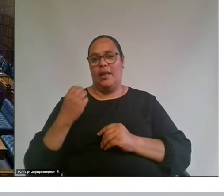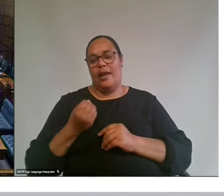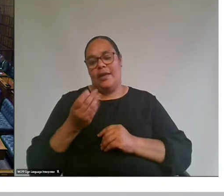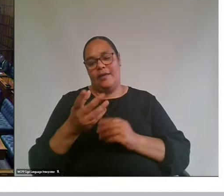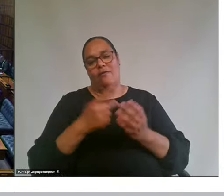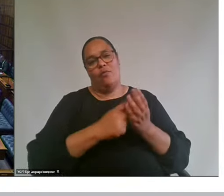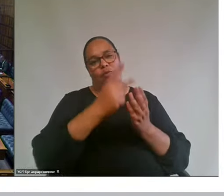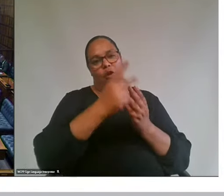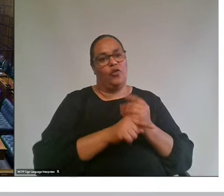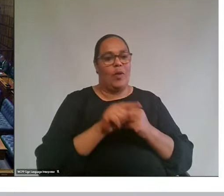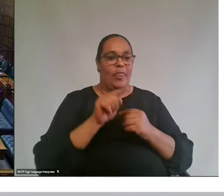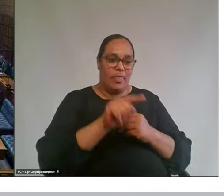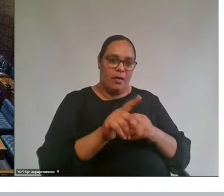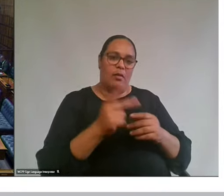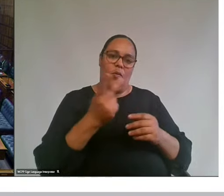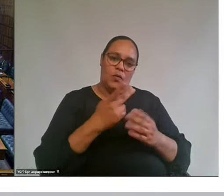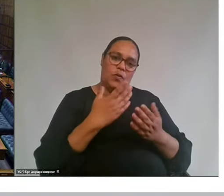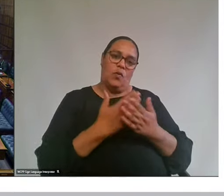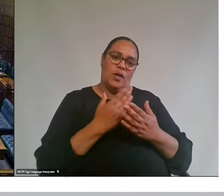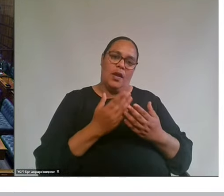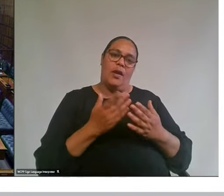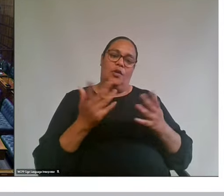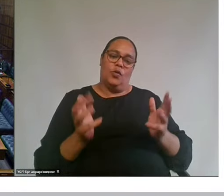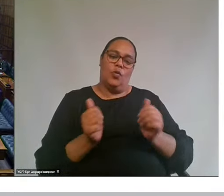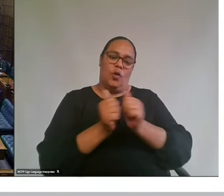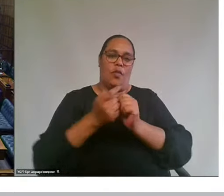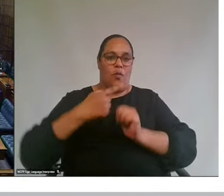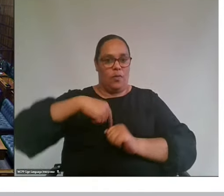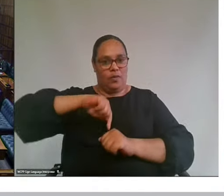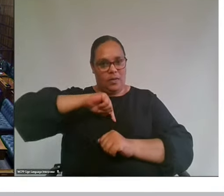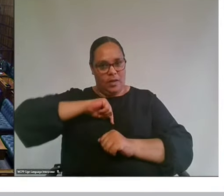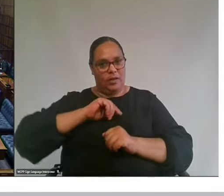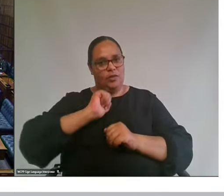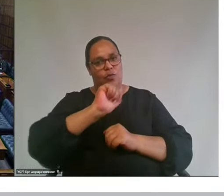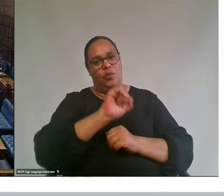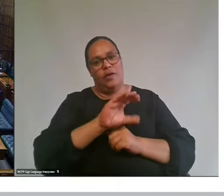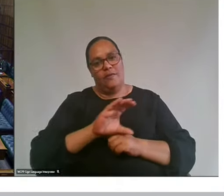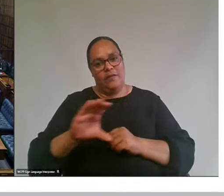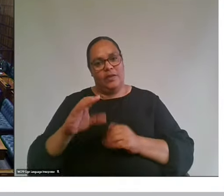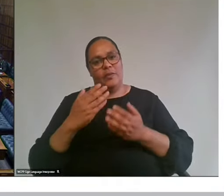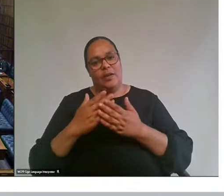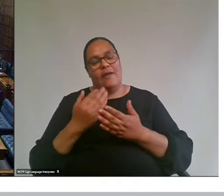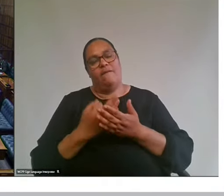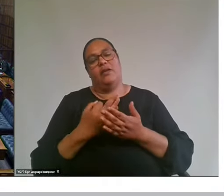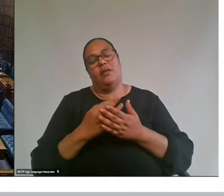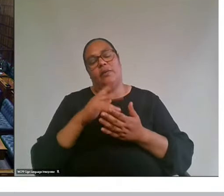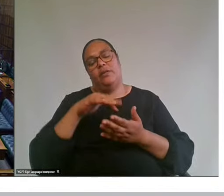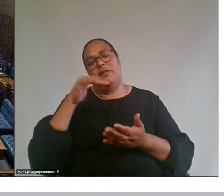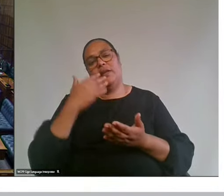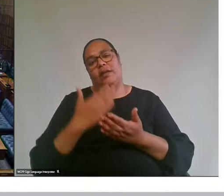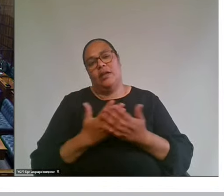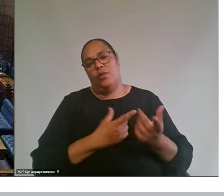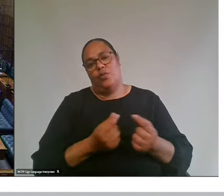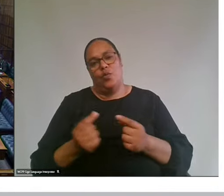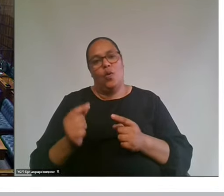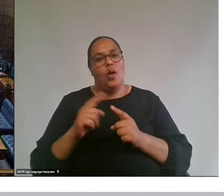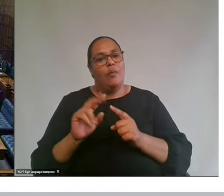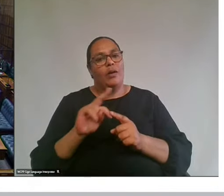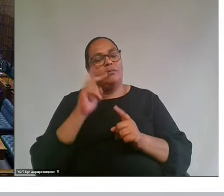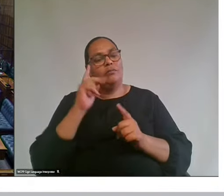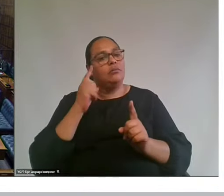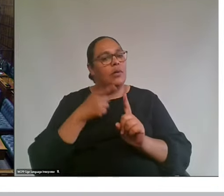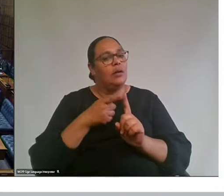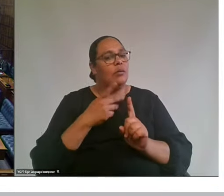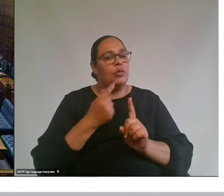project so that they can also hand inand with us put their investment into the feasibility studies and the ultimate aim of